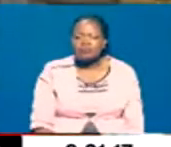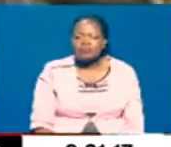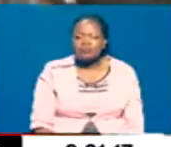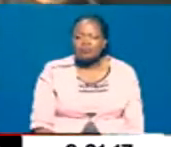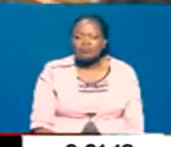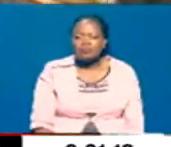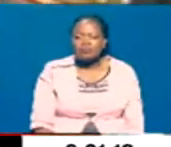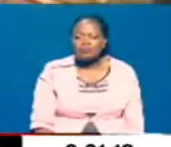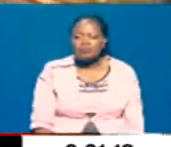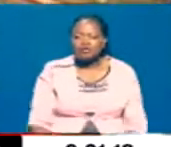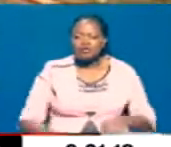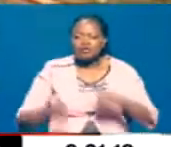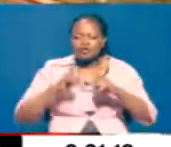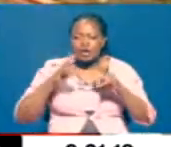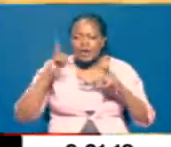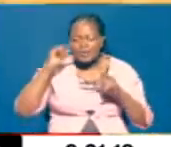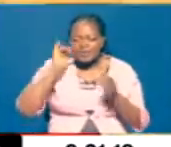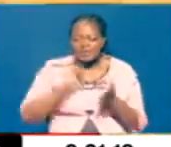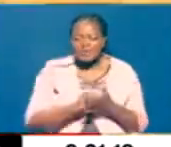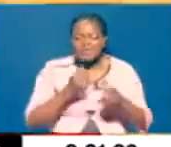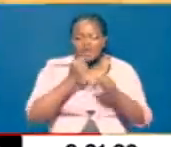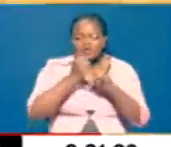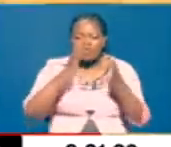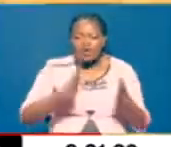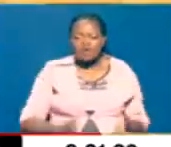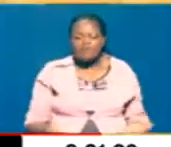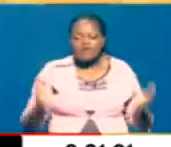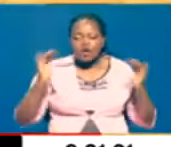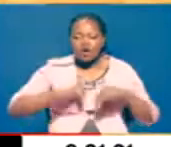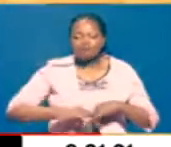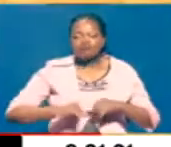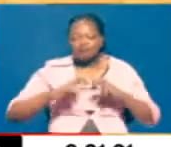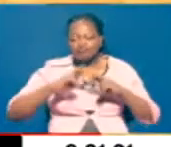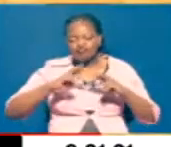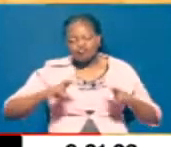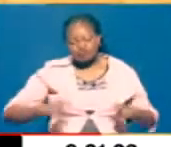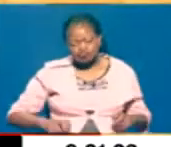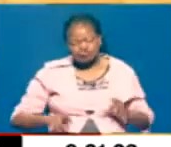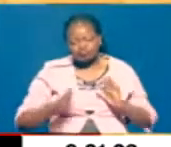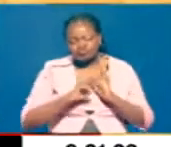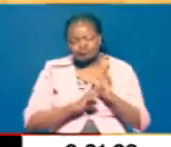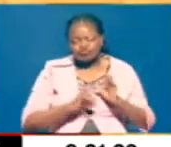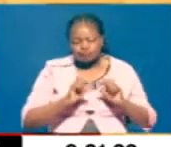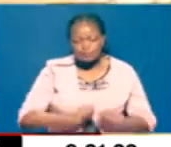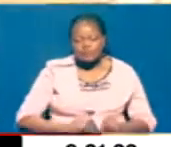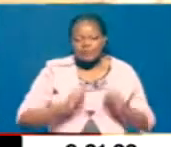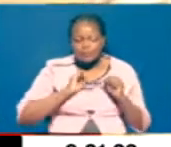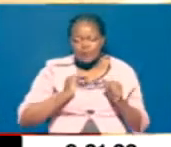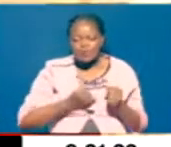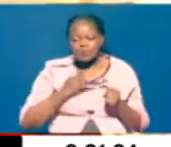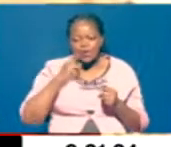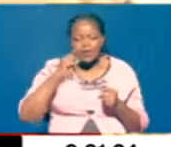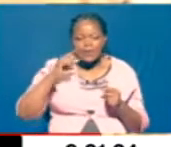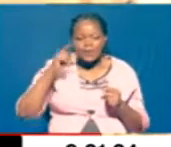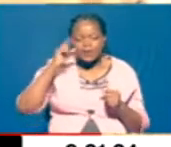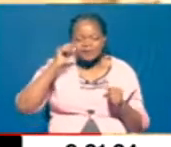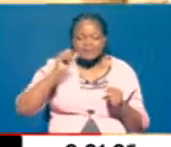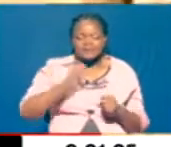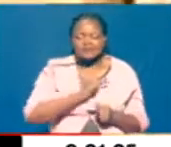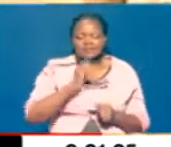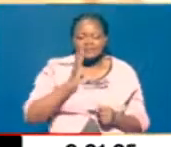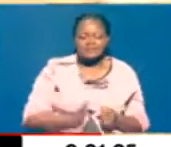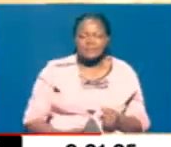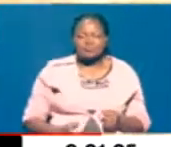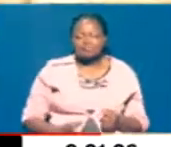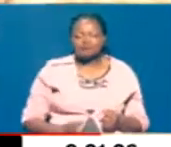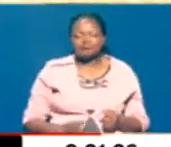Speaking in Mombasa during a stakeholders' forum to scrutinize the regulations, chairman of the committee, who is also the Mombasa Senator Mohamed Faki, noted that